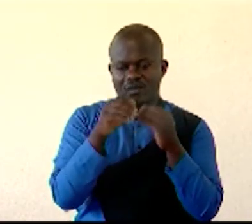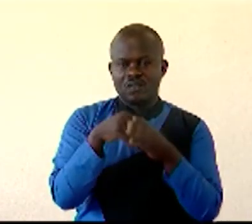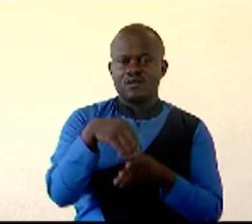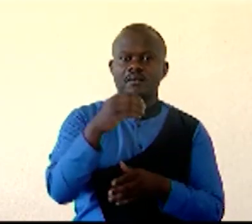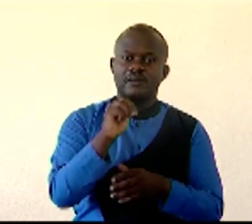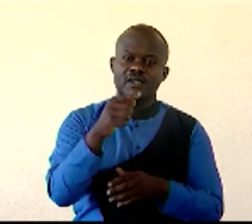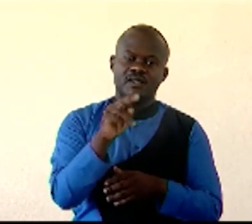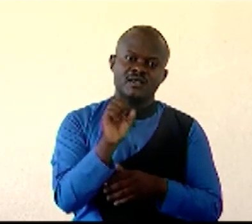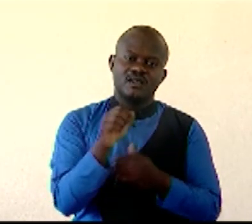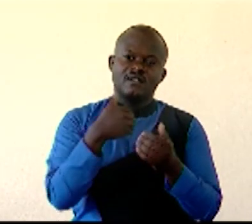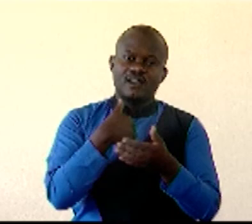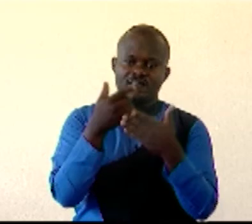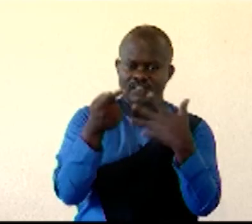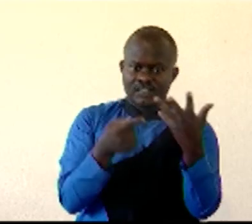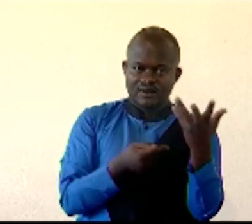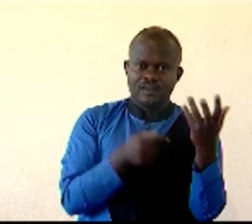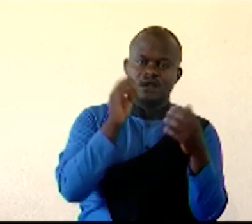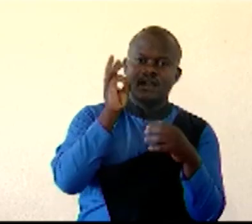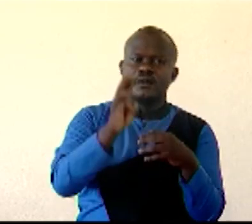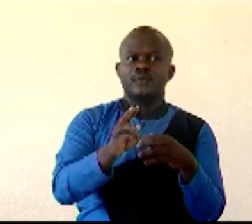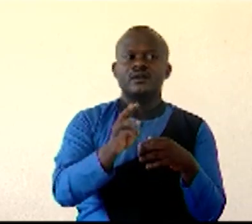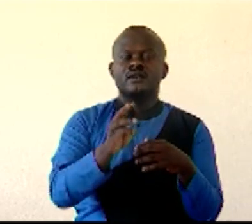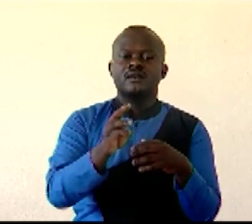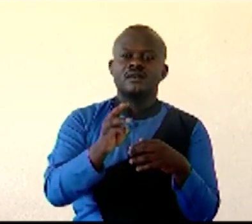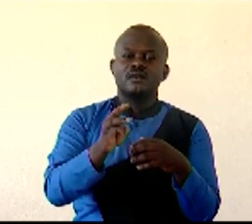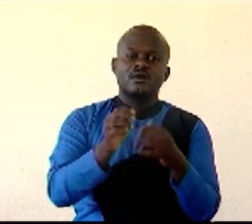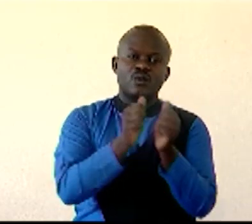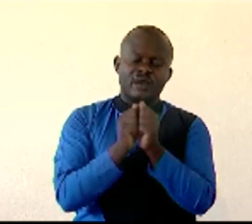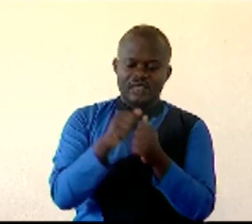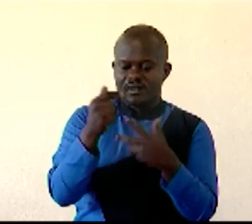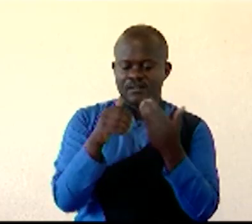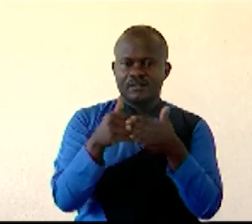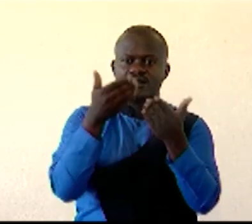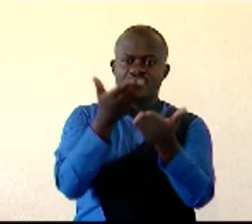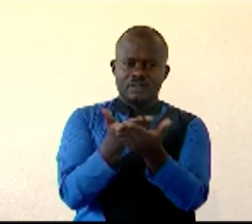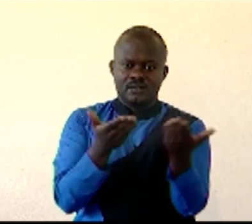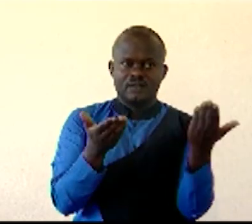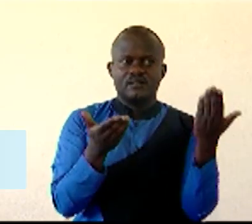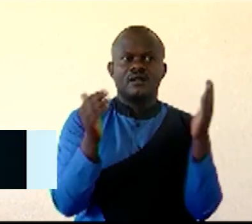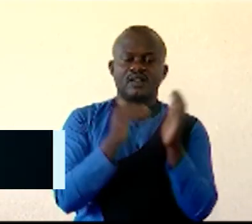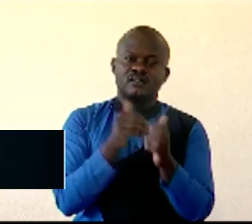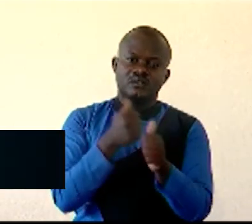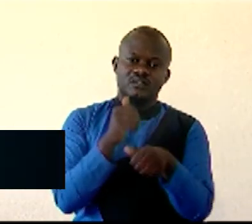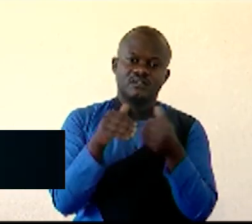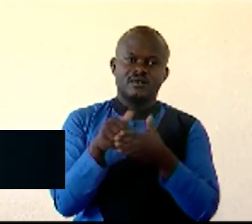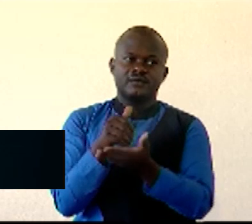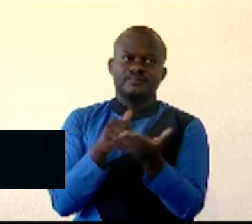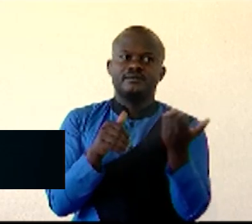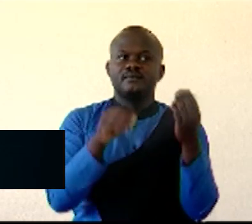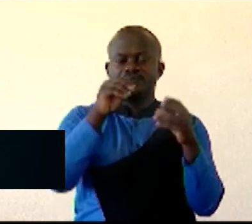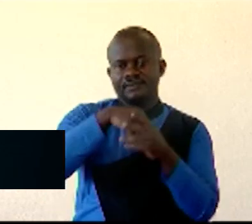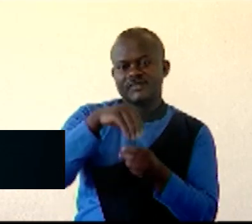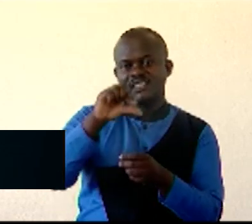and the number of particles I have here, I will know which substance is present in excess and which one is present in a